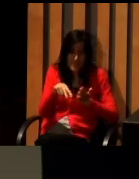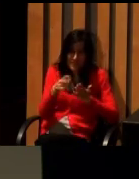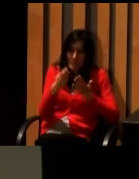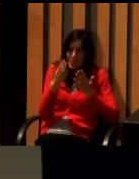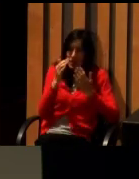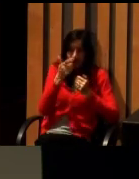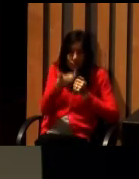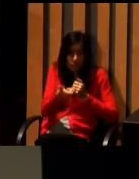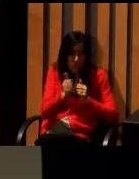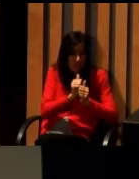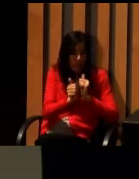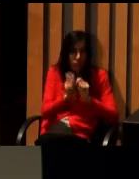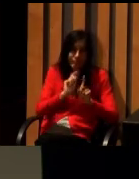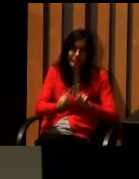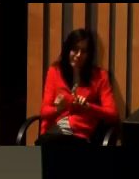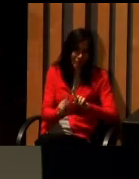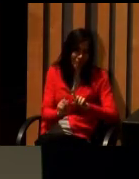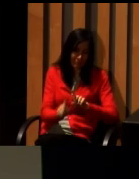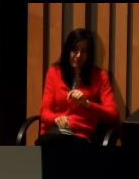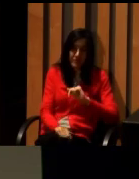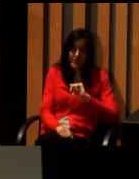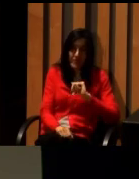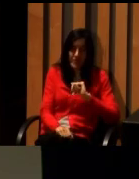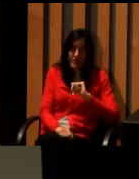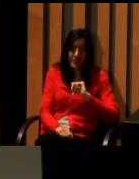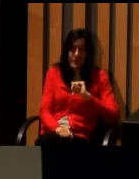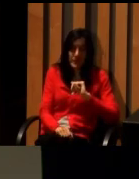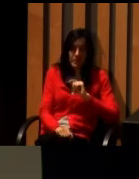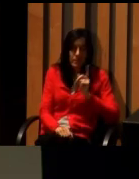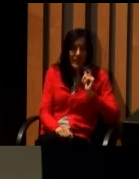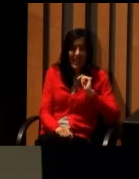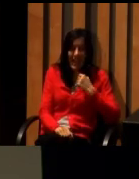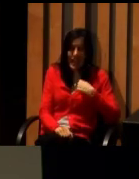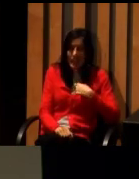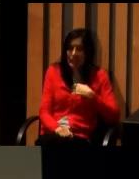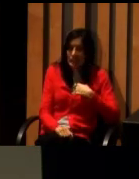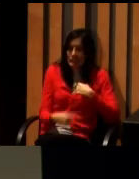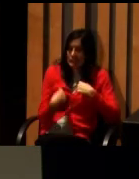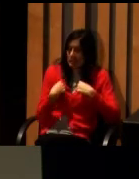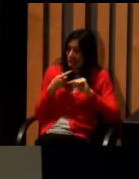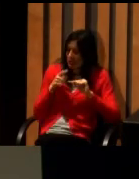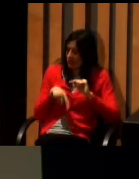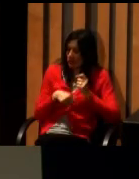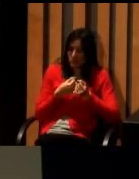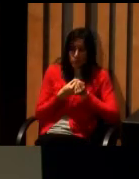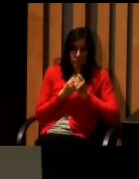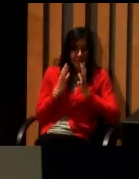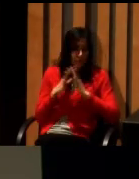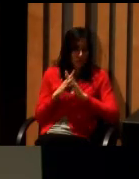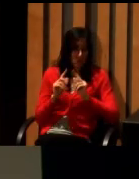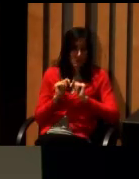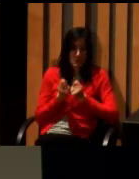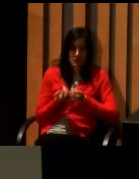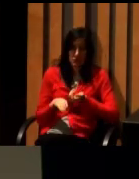watch sports of every kind, but I cannot in good conscience support the football team.